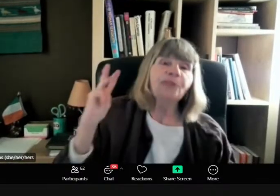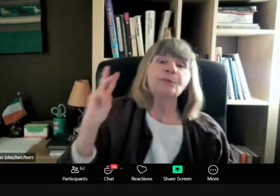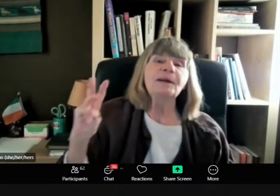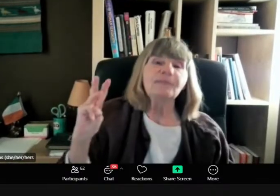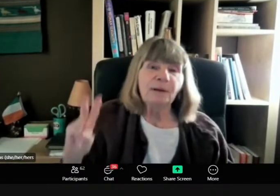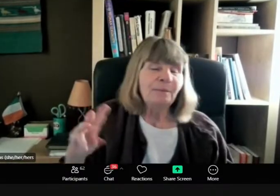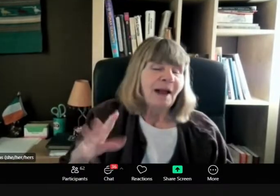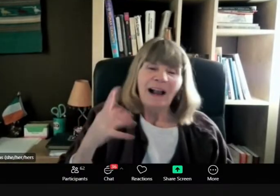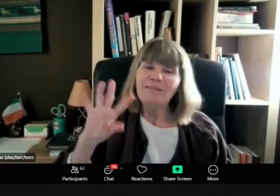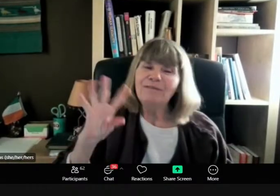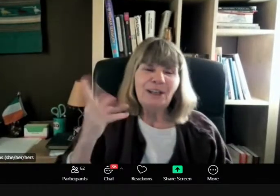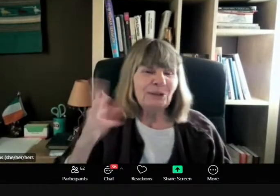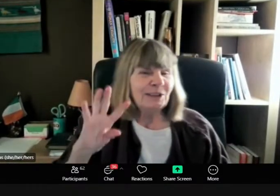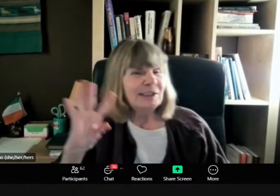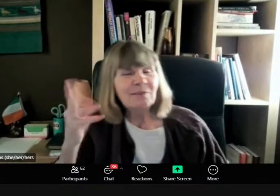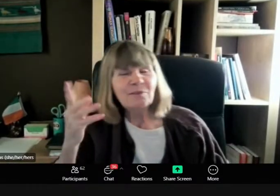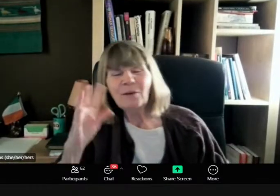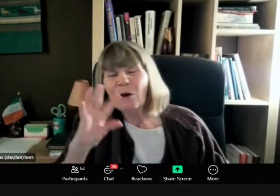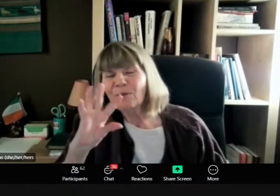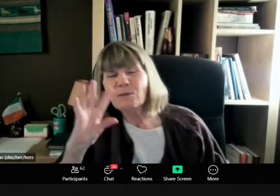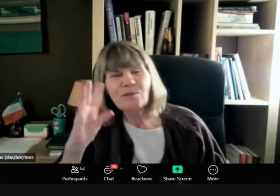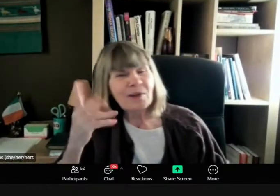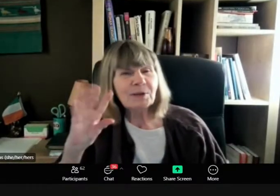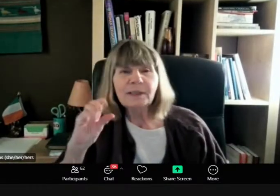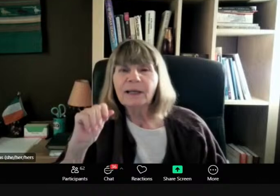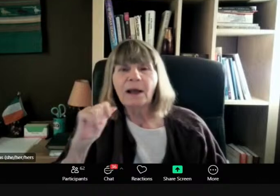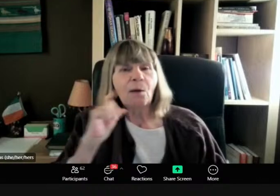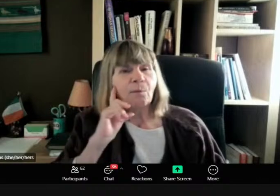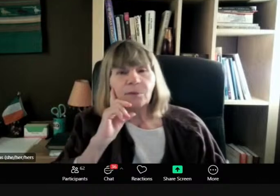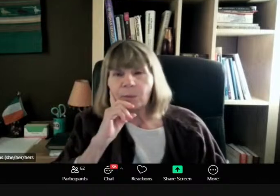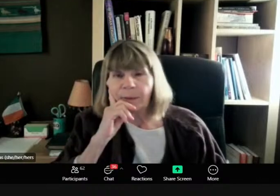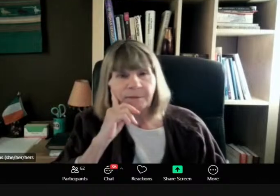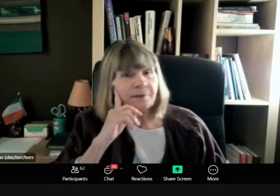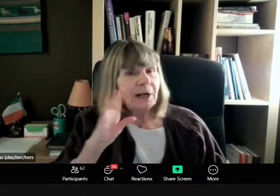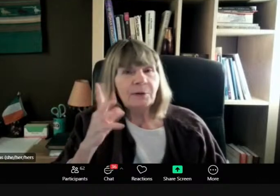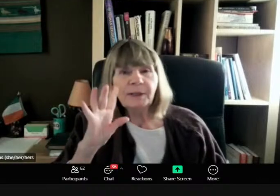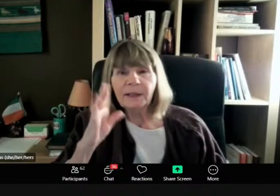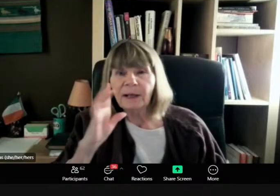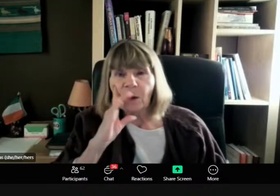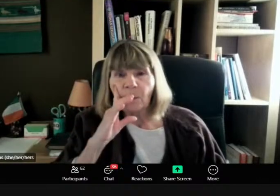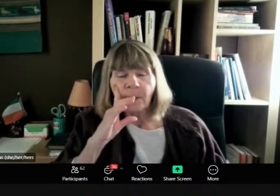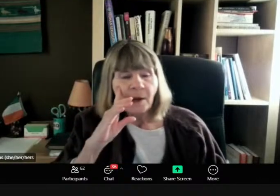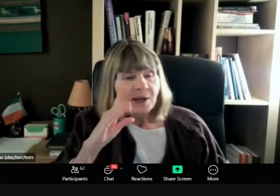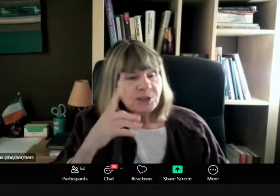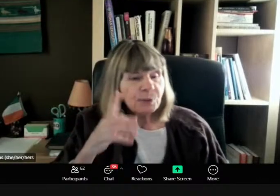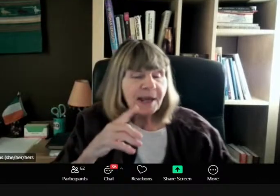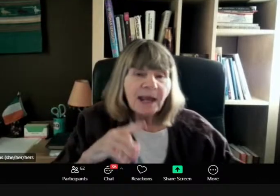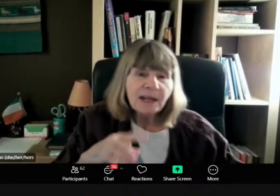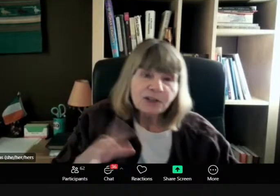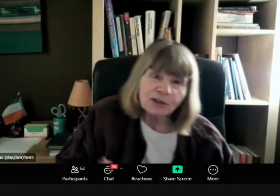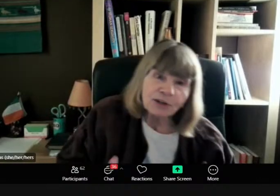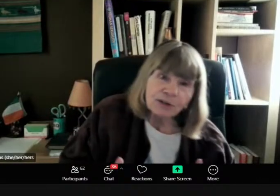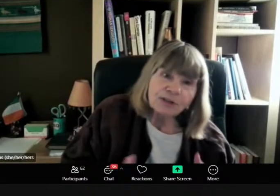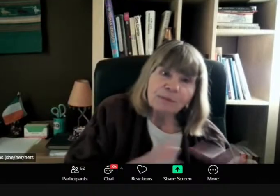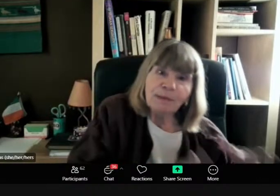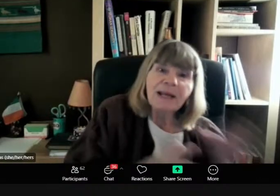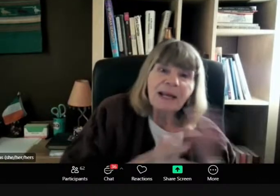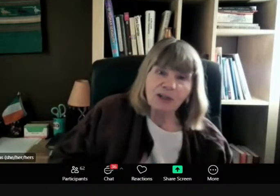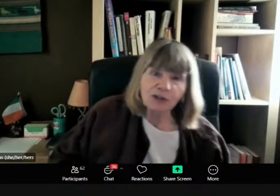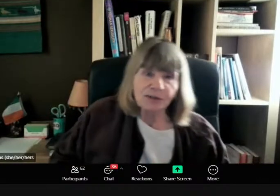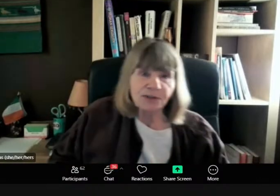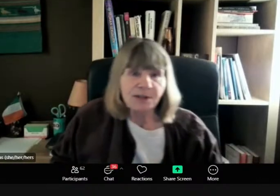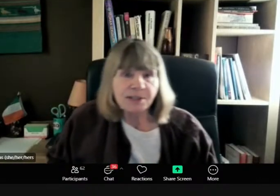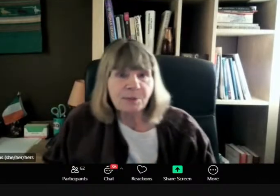and all 3 of them have offer very little help for women, very little help. So we can't turn